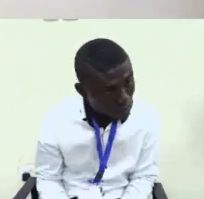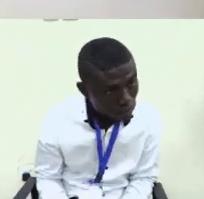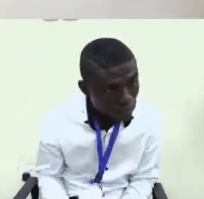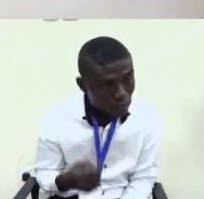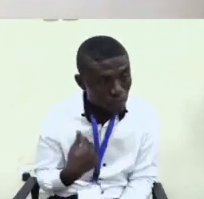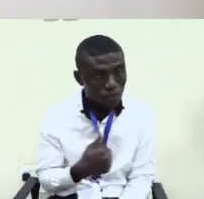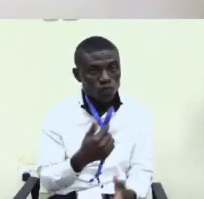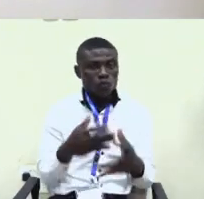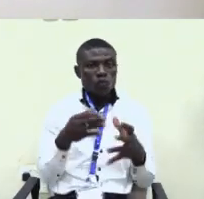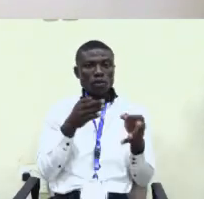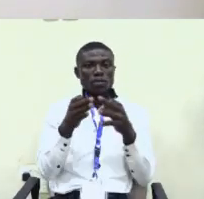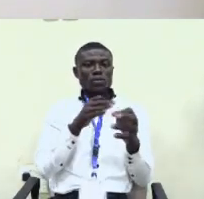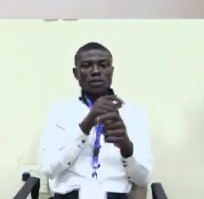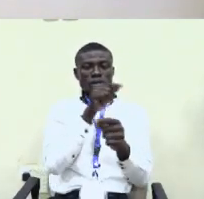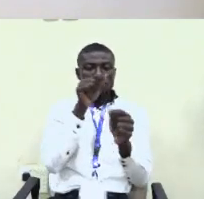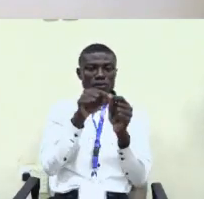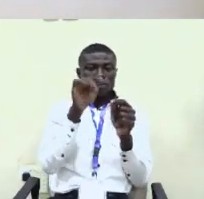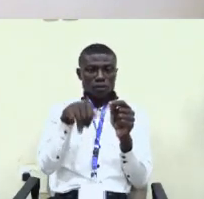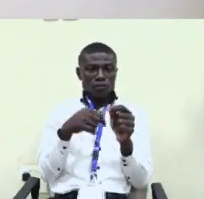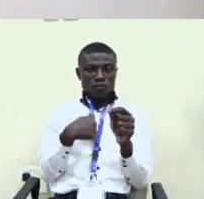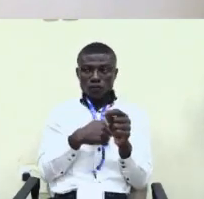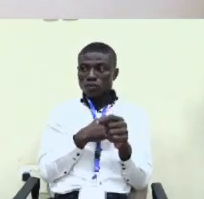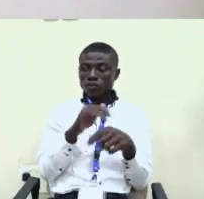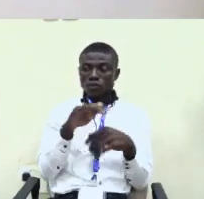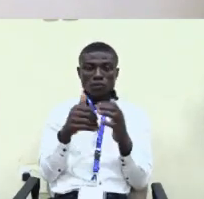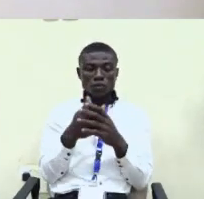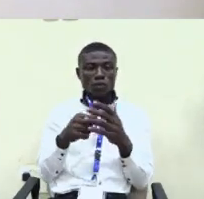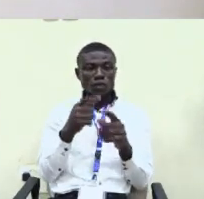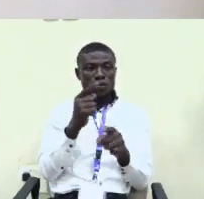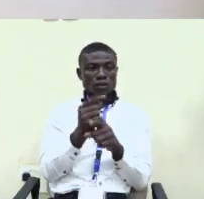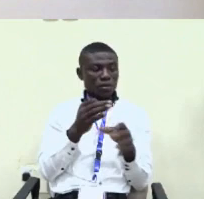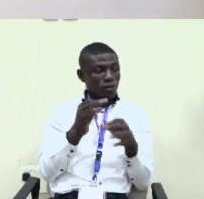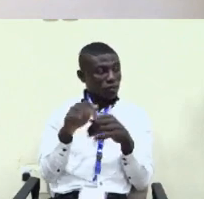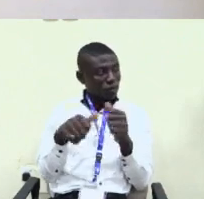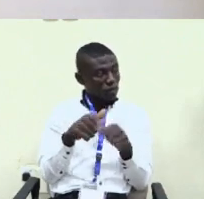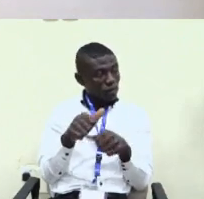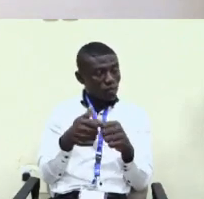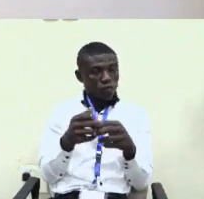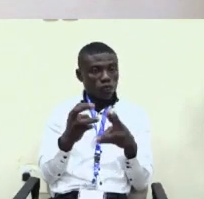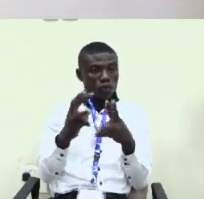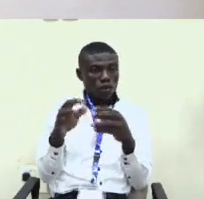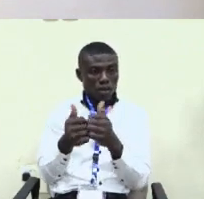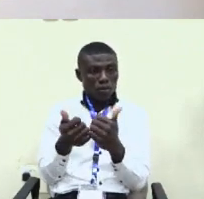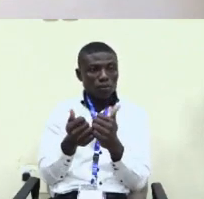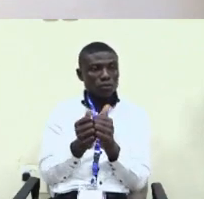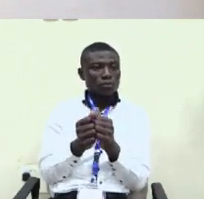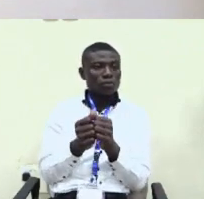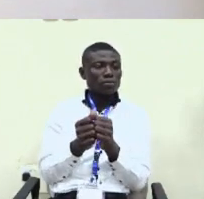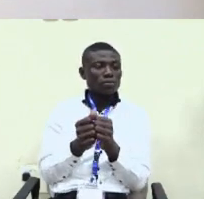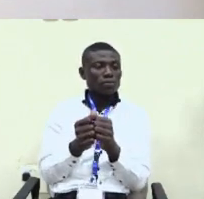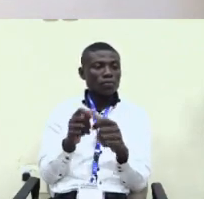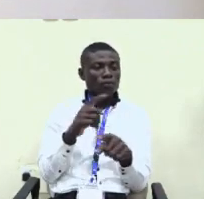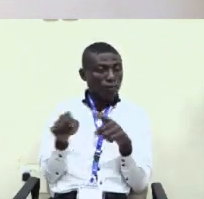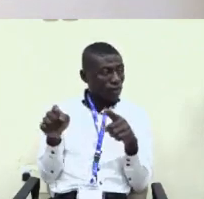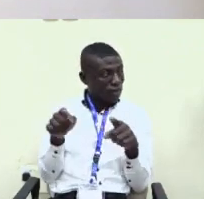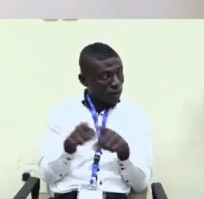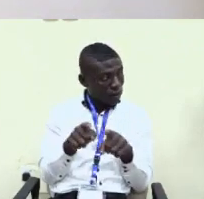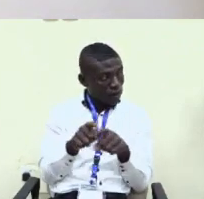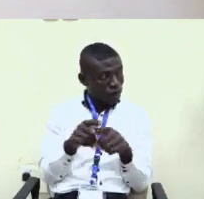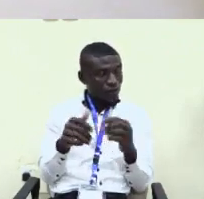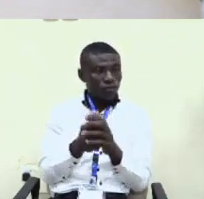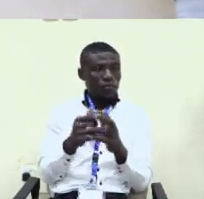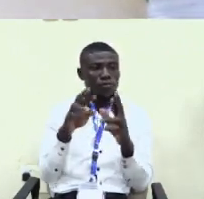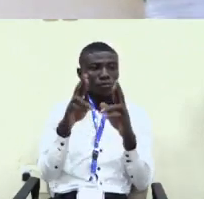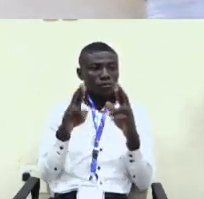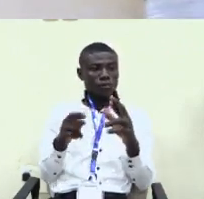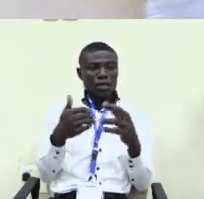want to emphasize that we are only walking you through the approaches, you know, but as for the outcome,